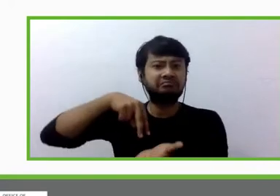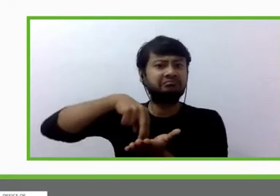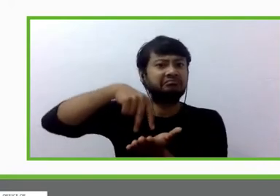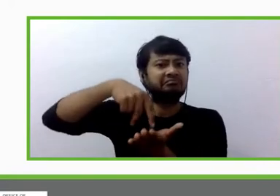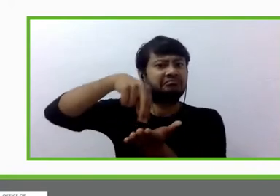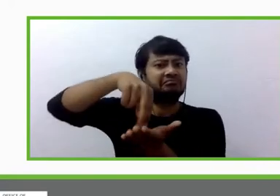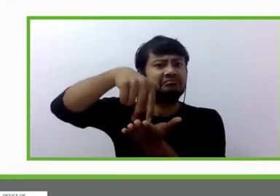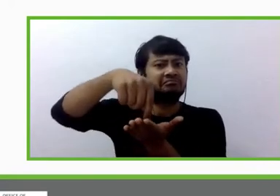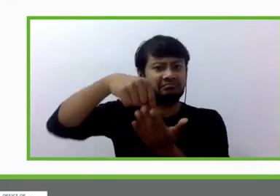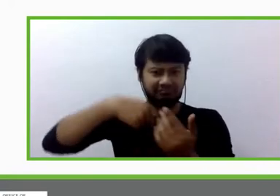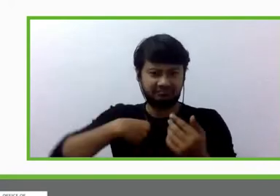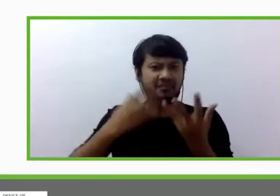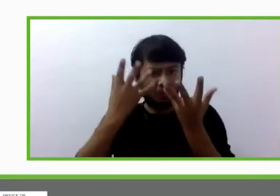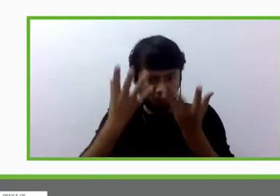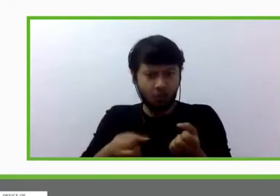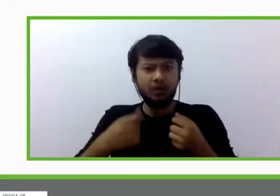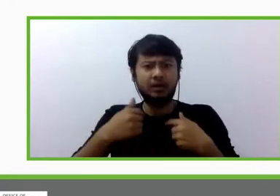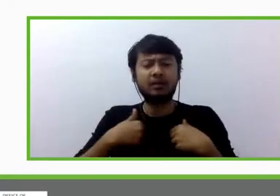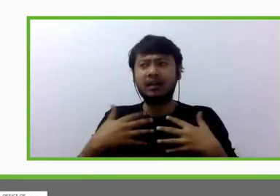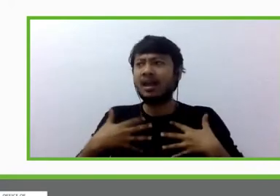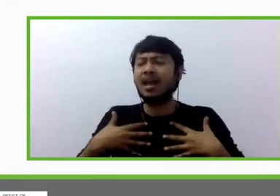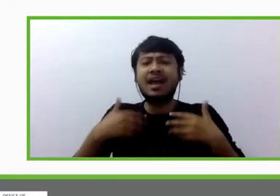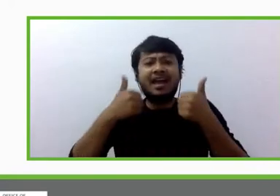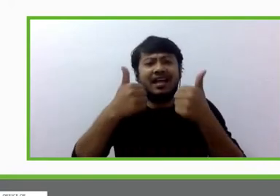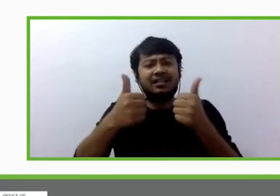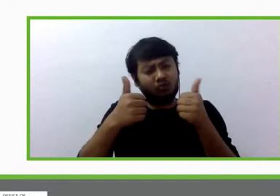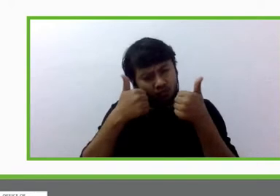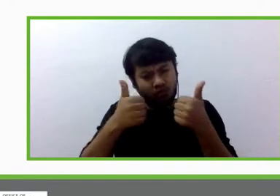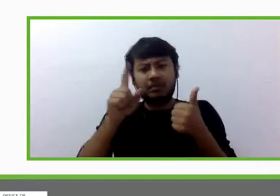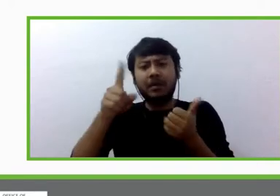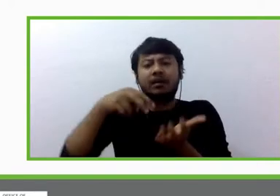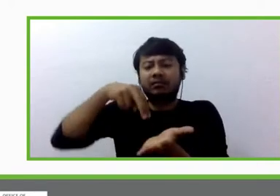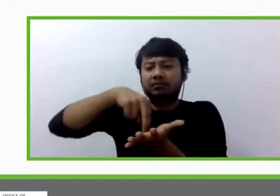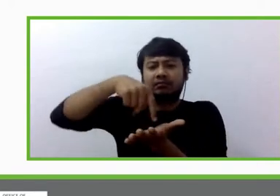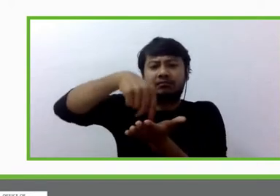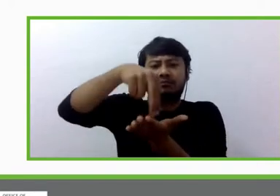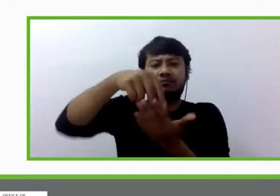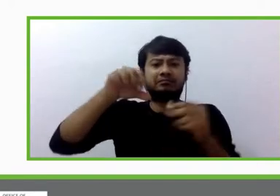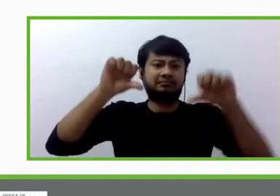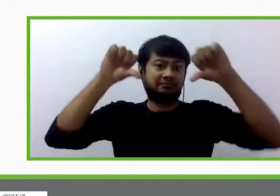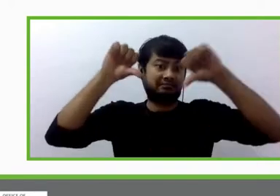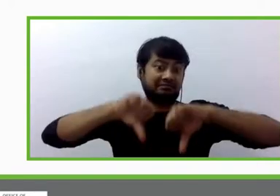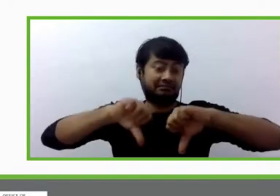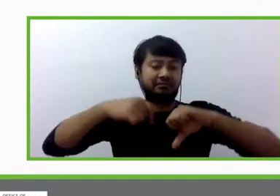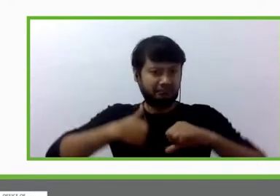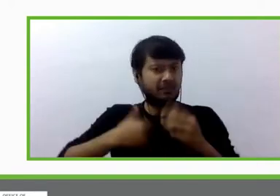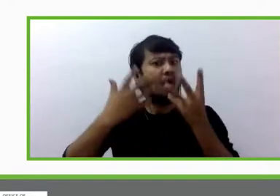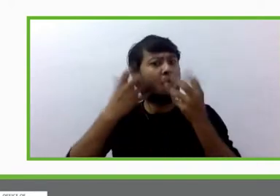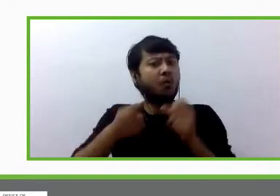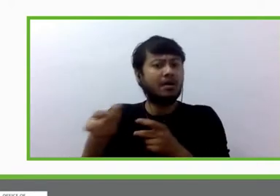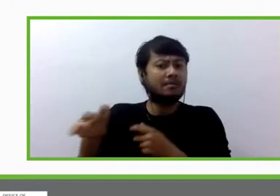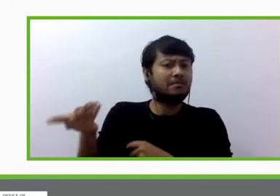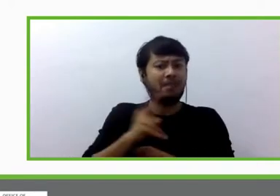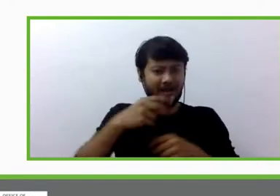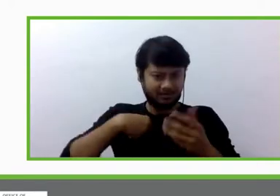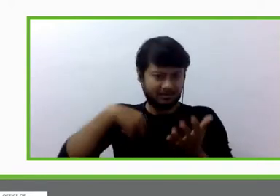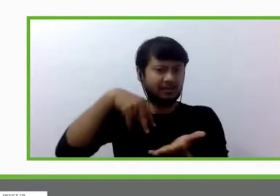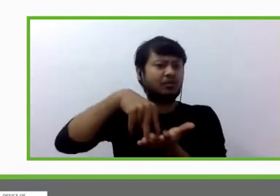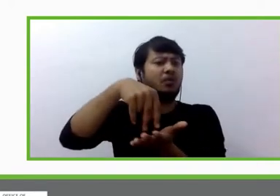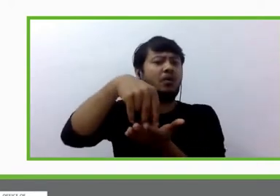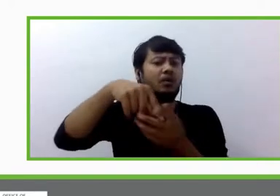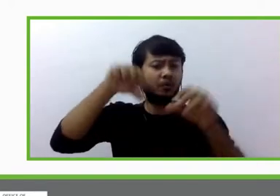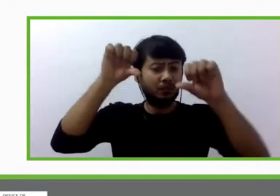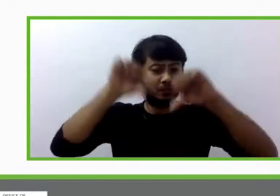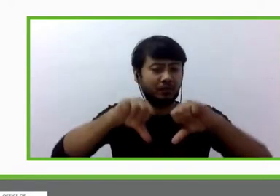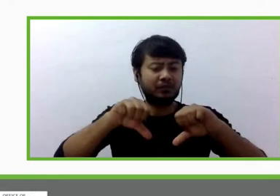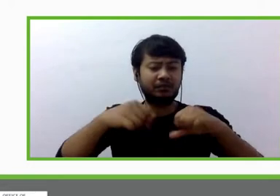self. I'm still healthy. I just can't walk around. But the point is, as disabled